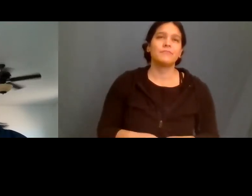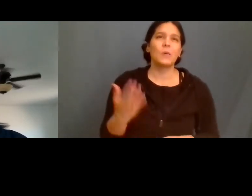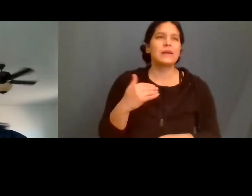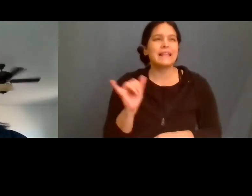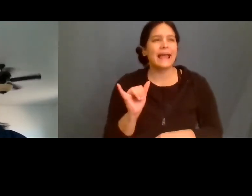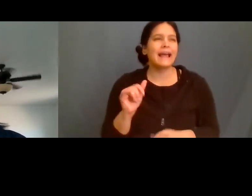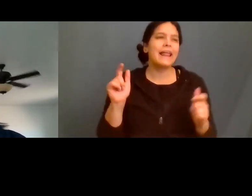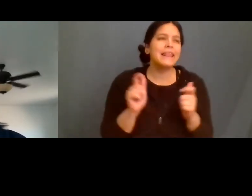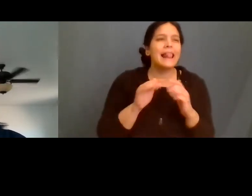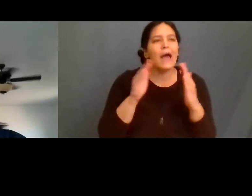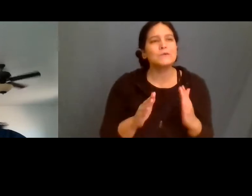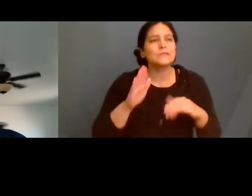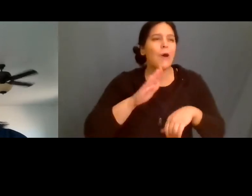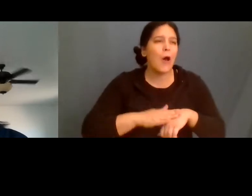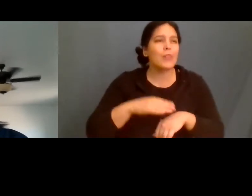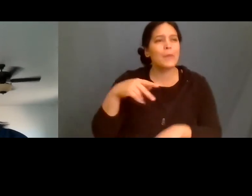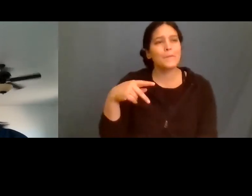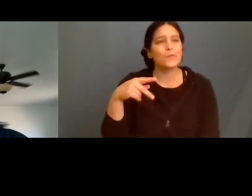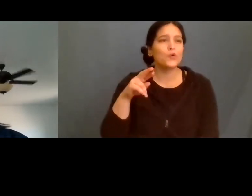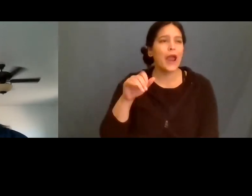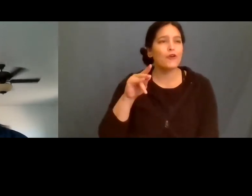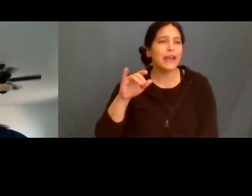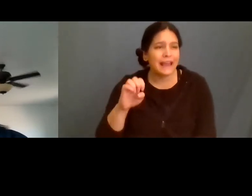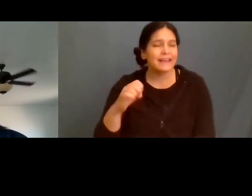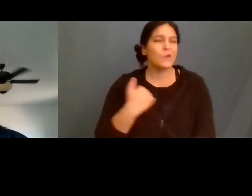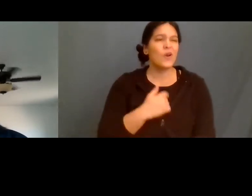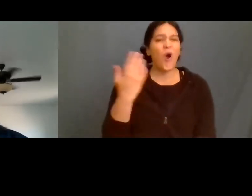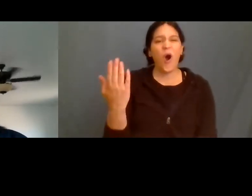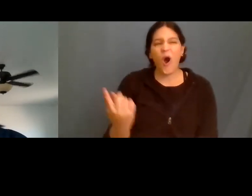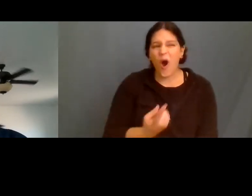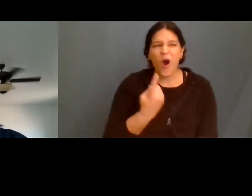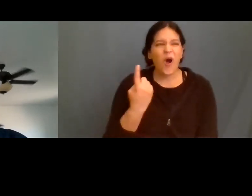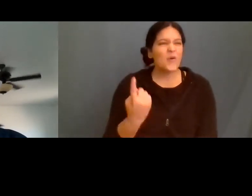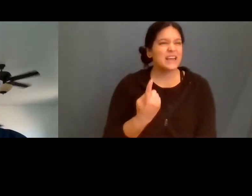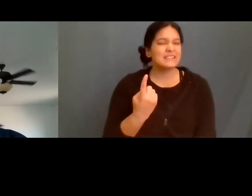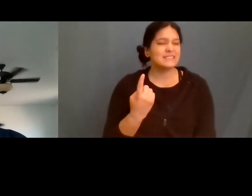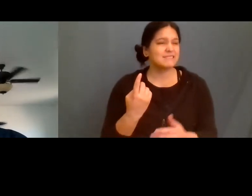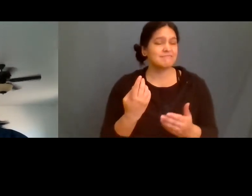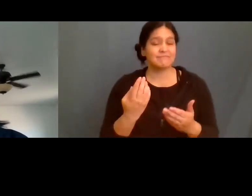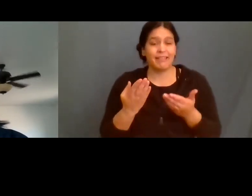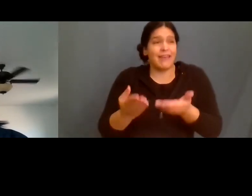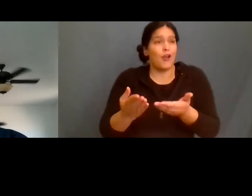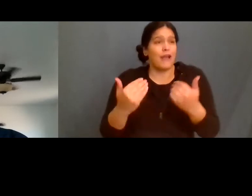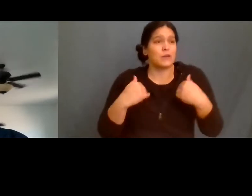on the Prairie. We were all in there. We didn't have running water. We had an outhouse.